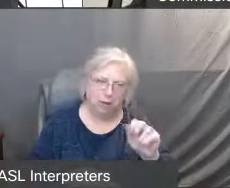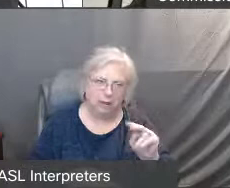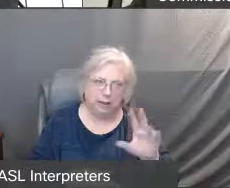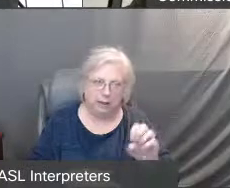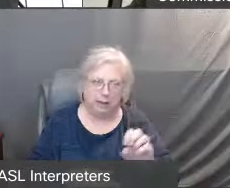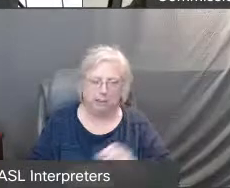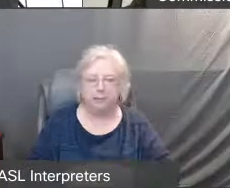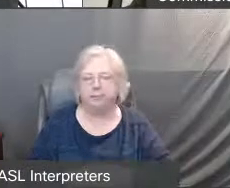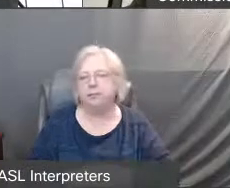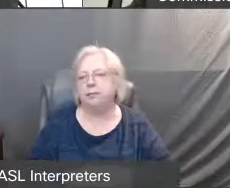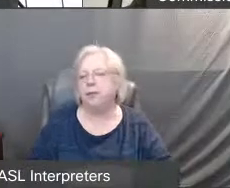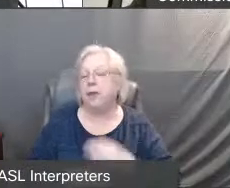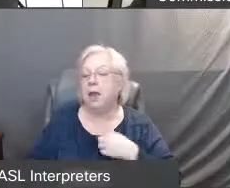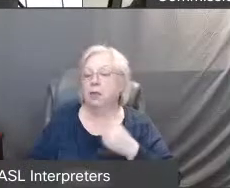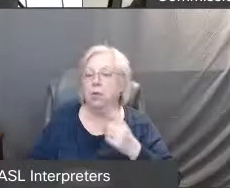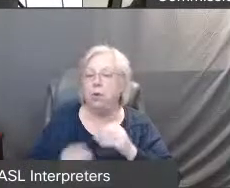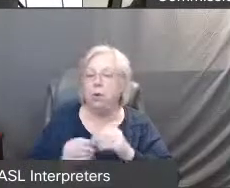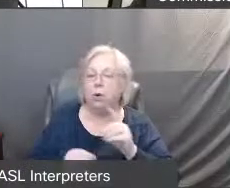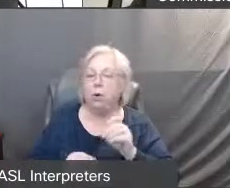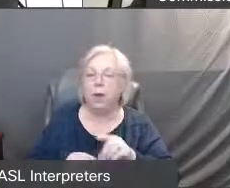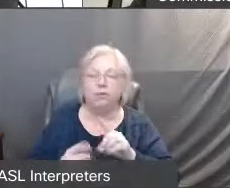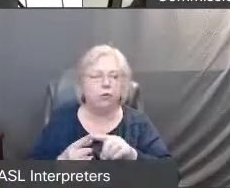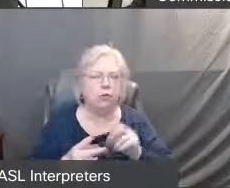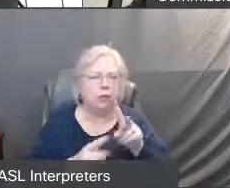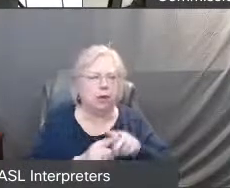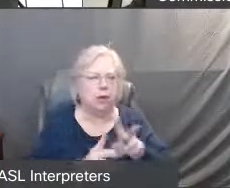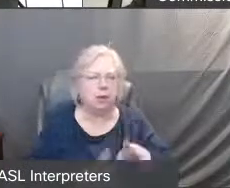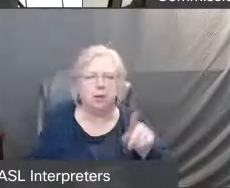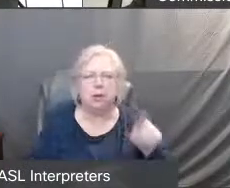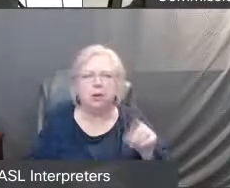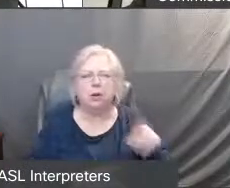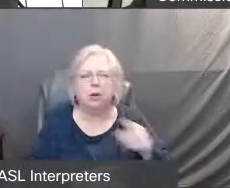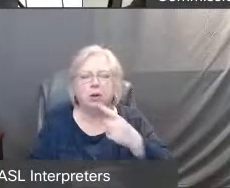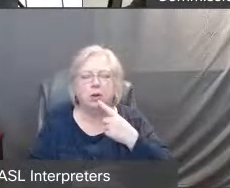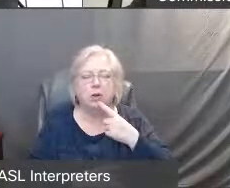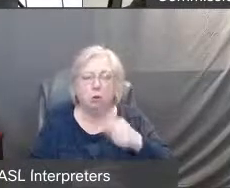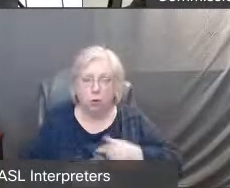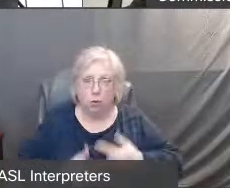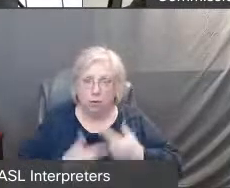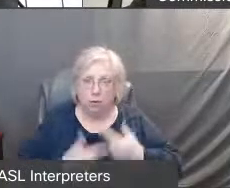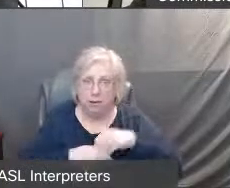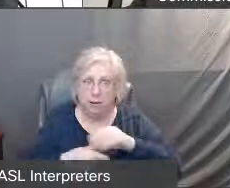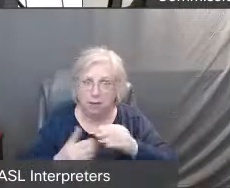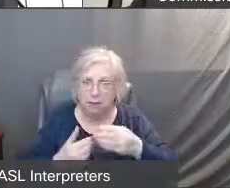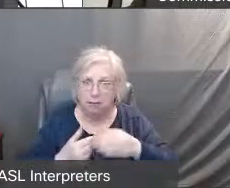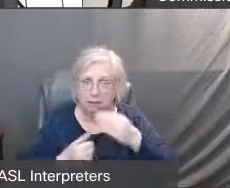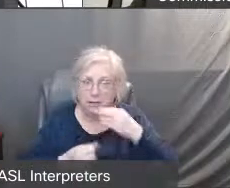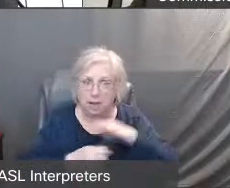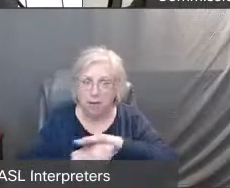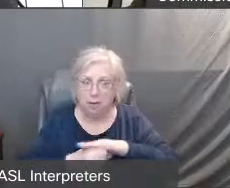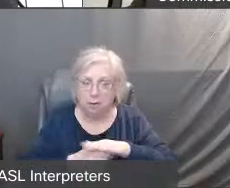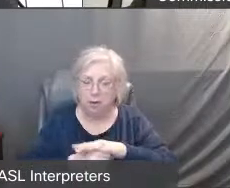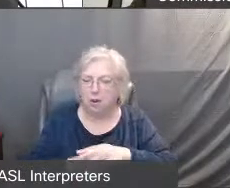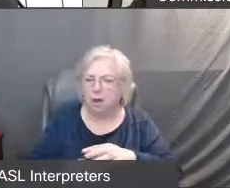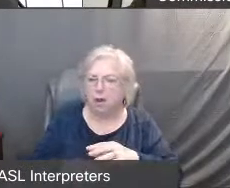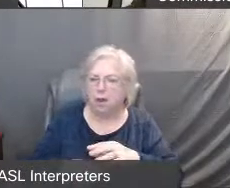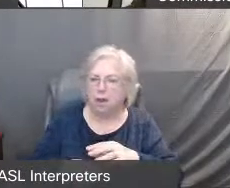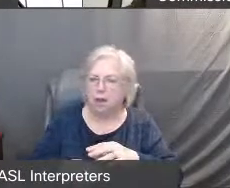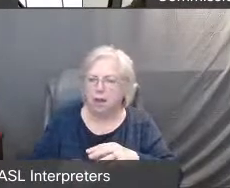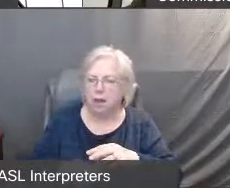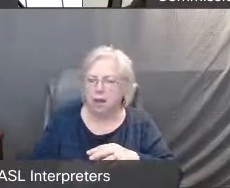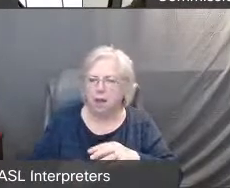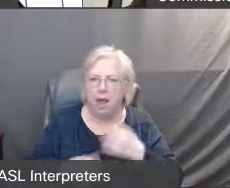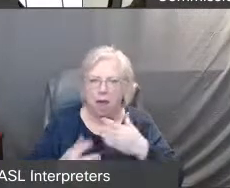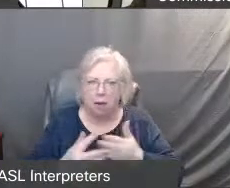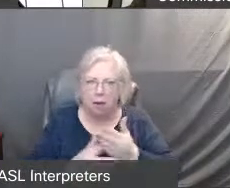I have one more question, Commissioner. To the applicant, you stated, do you live in the community? I go through Foxcroft to